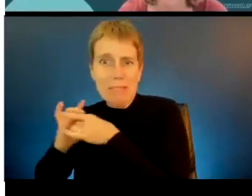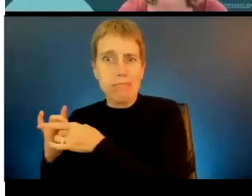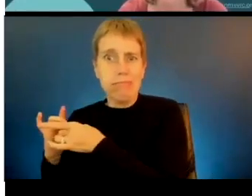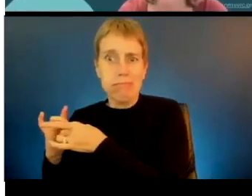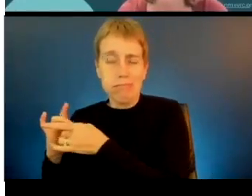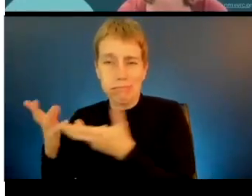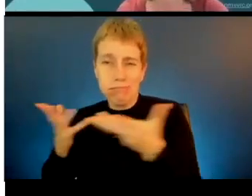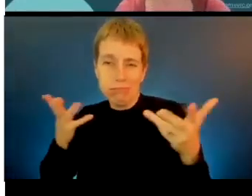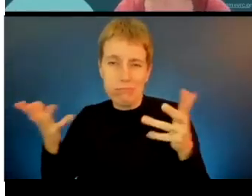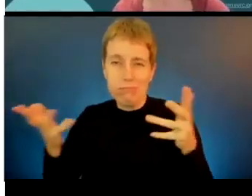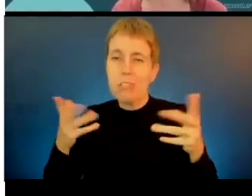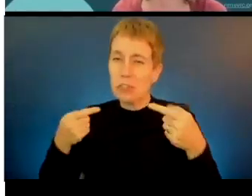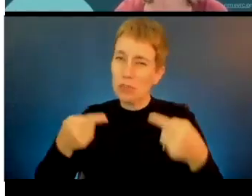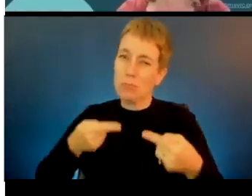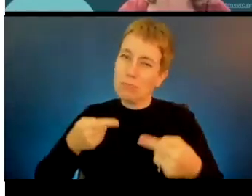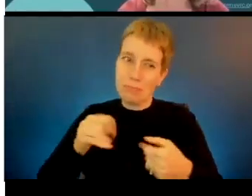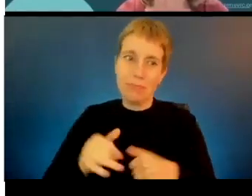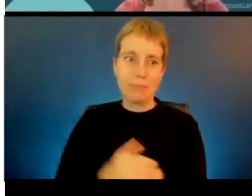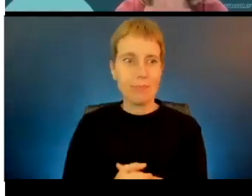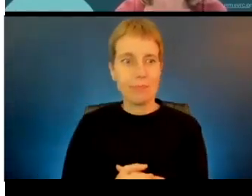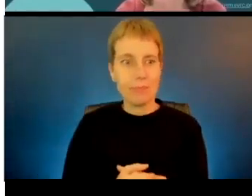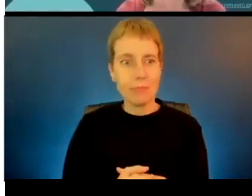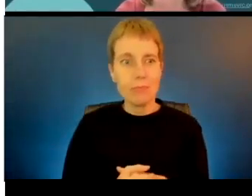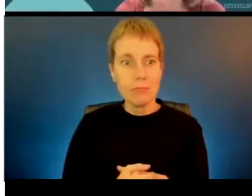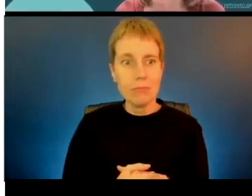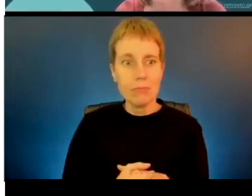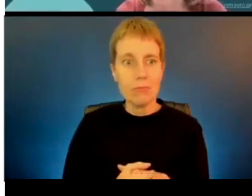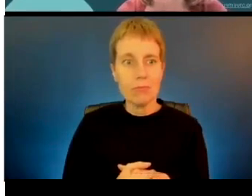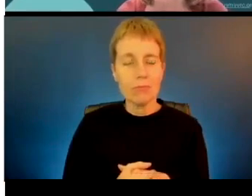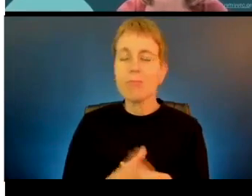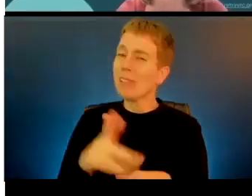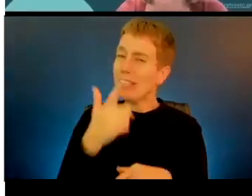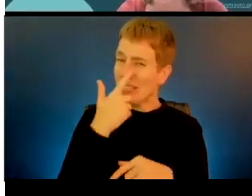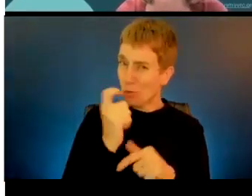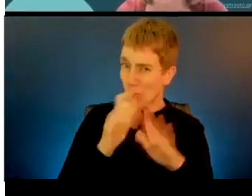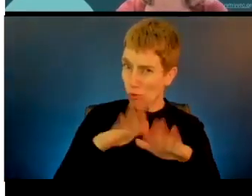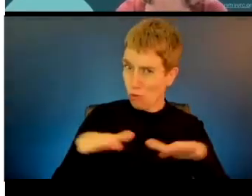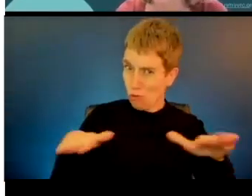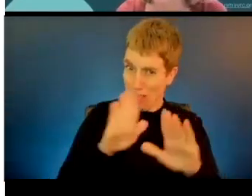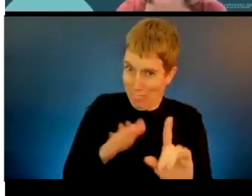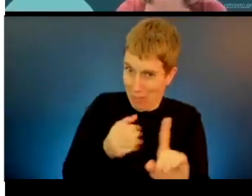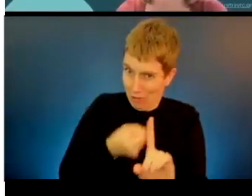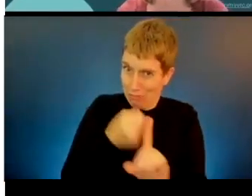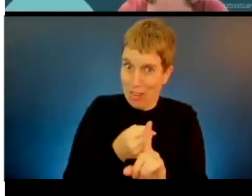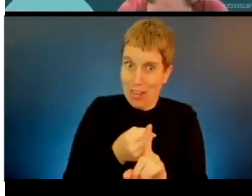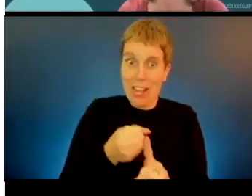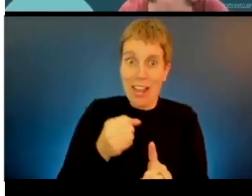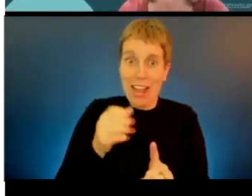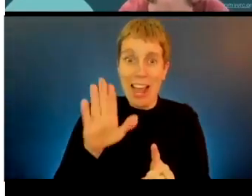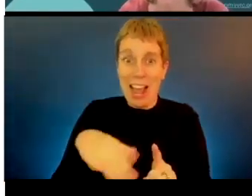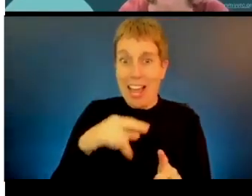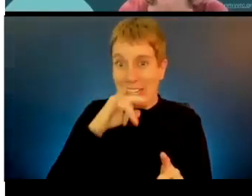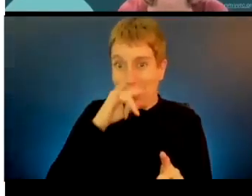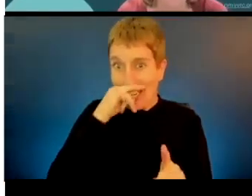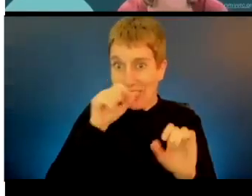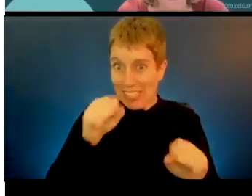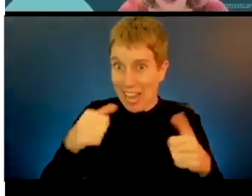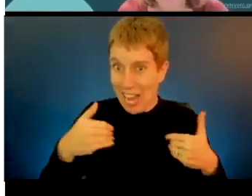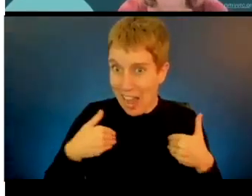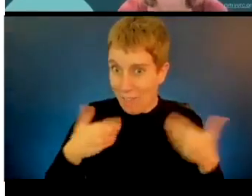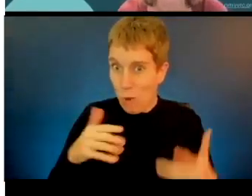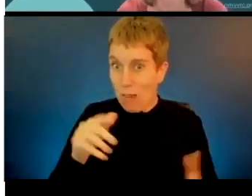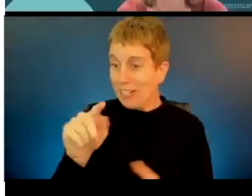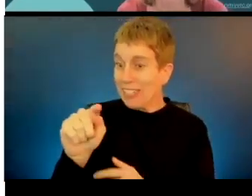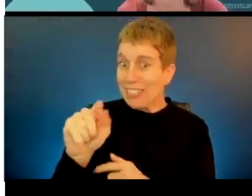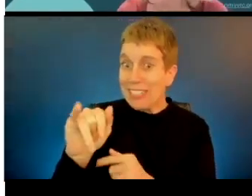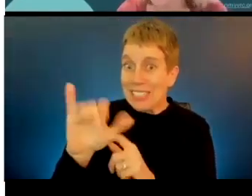traumatic event, as one of my colleagues said, kids can have both tics and fleas. And by that, I mean a child might